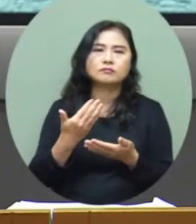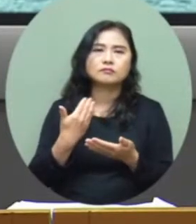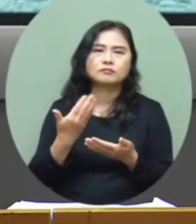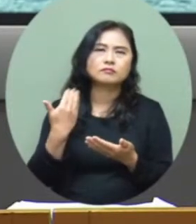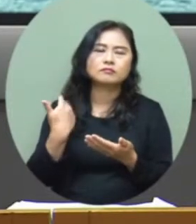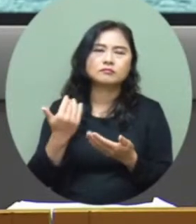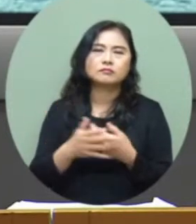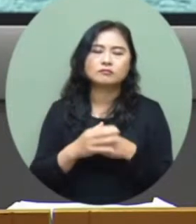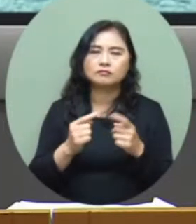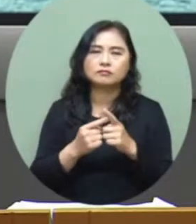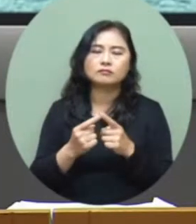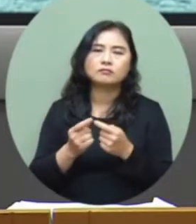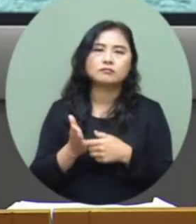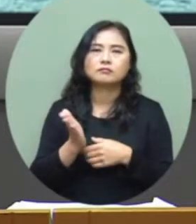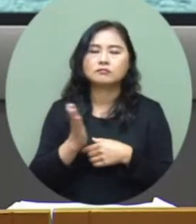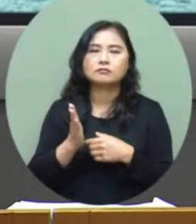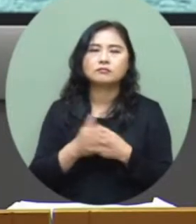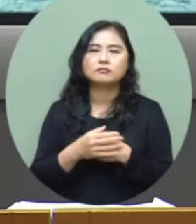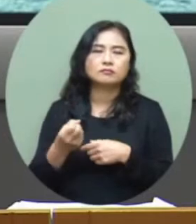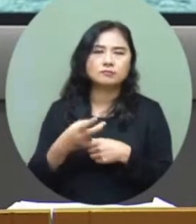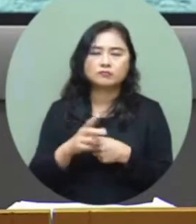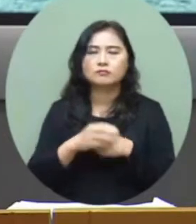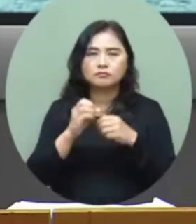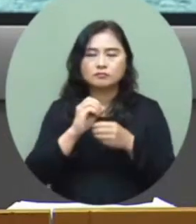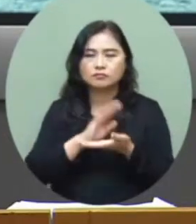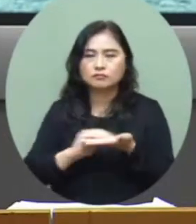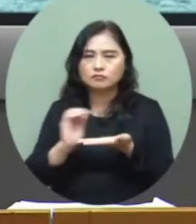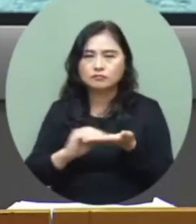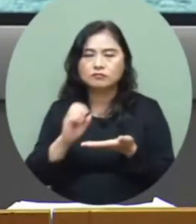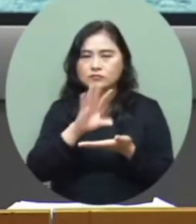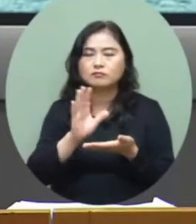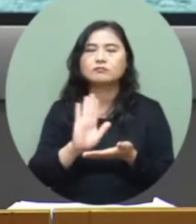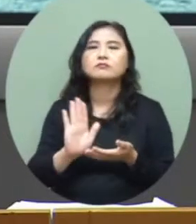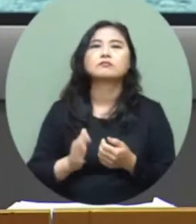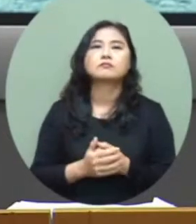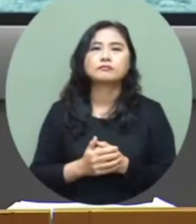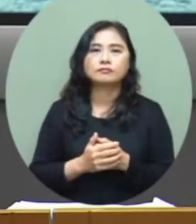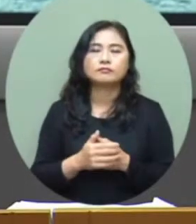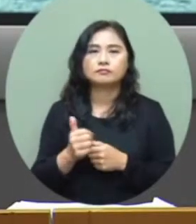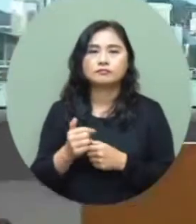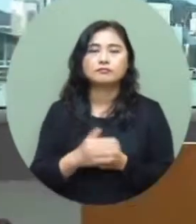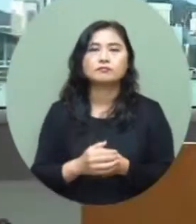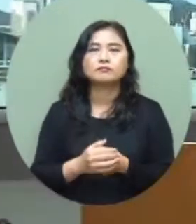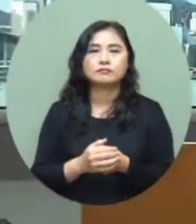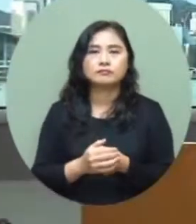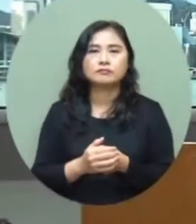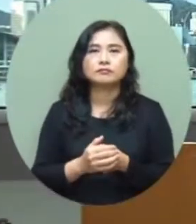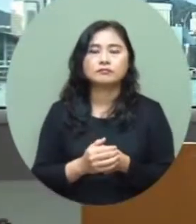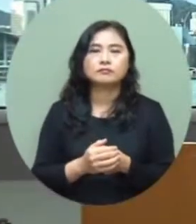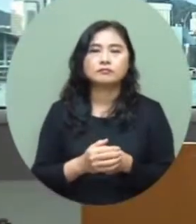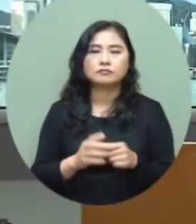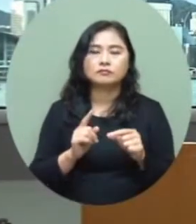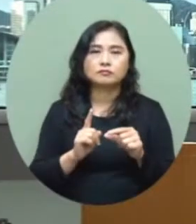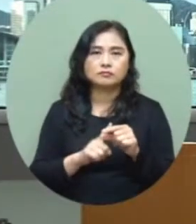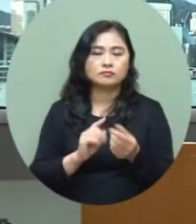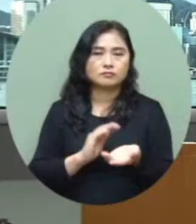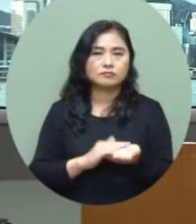and so on. I don't think there's a huge difference between them and those who had reported